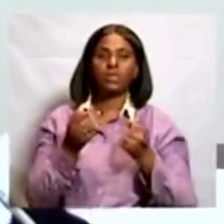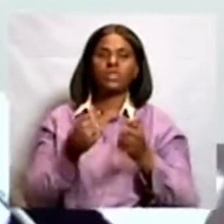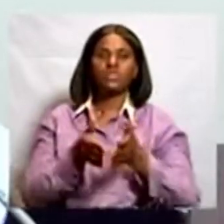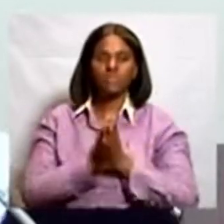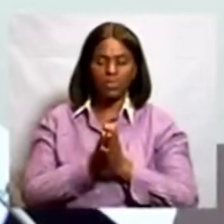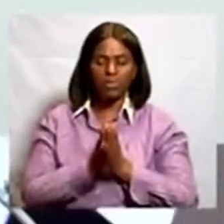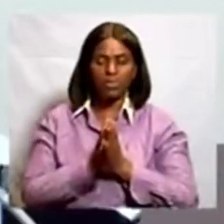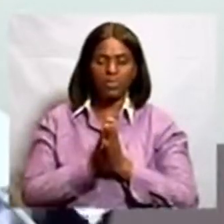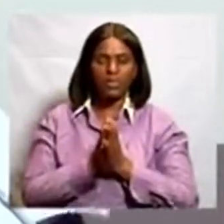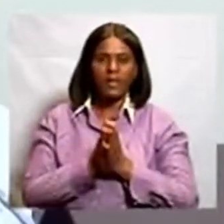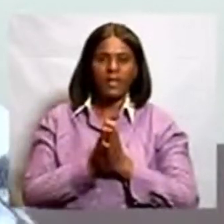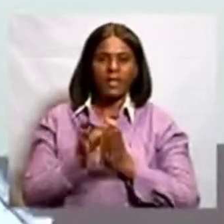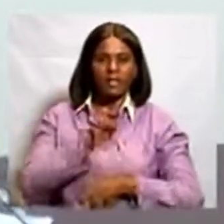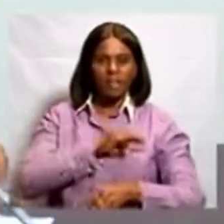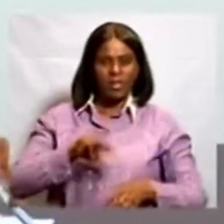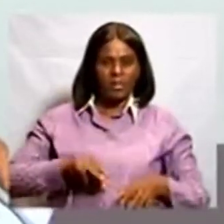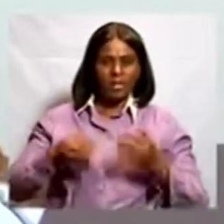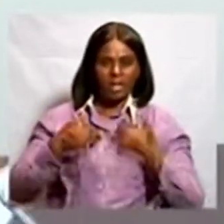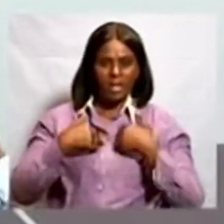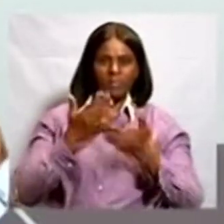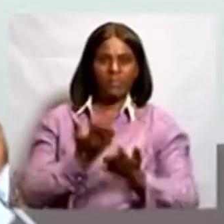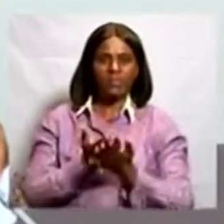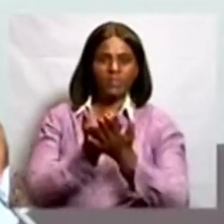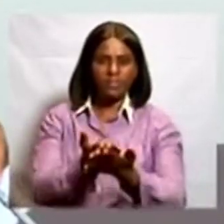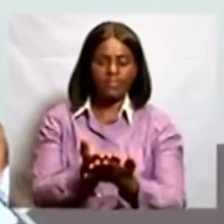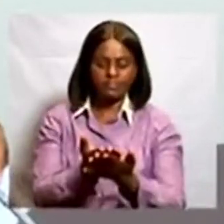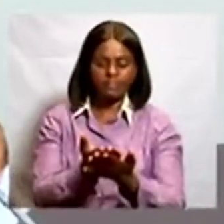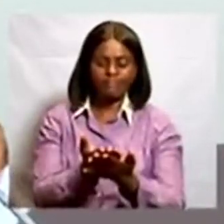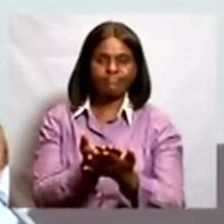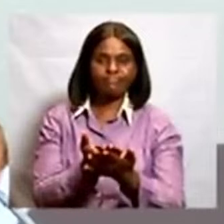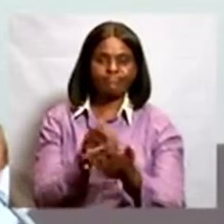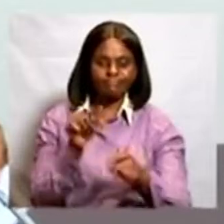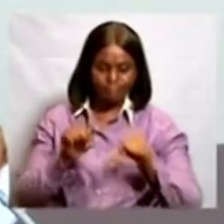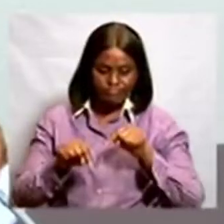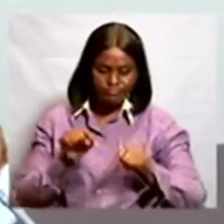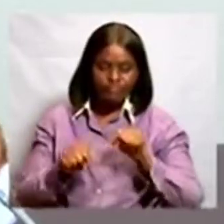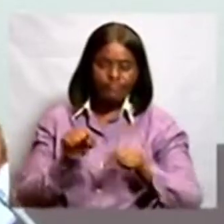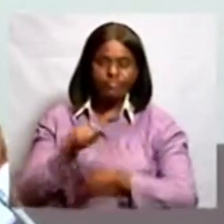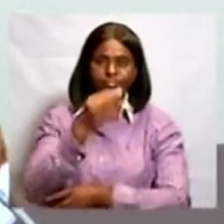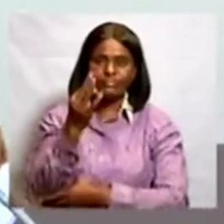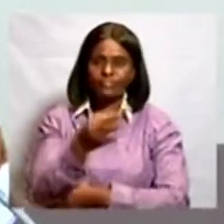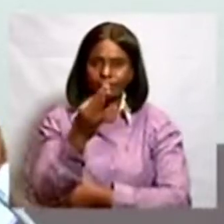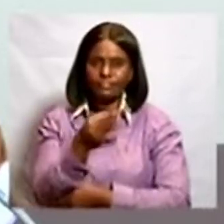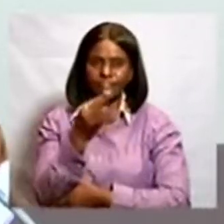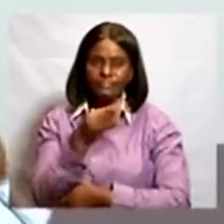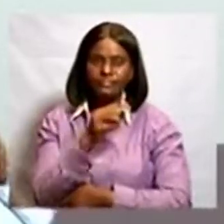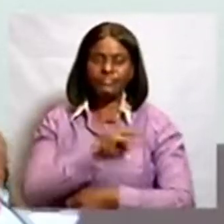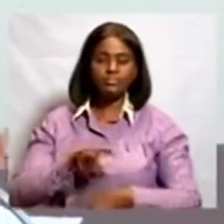the updated submission that was given on Friday.